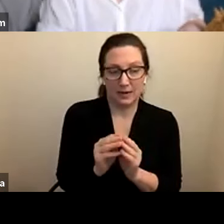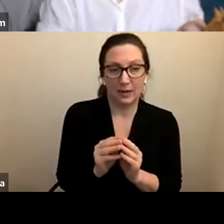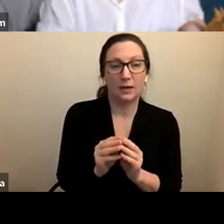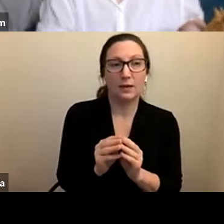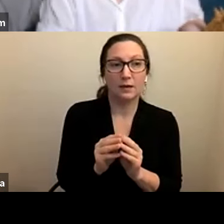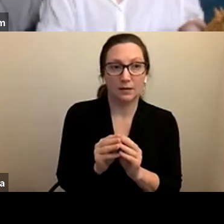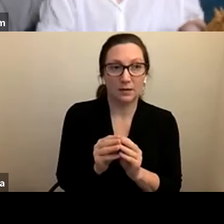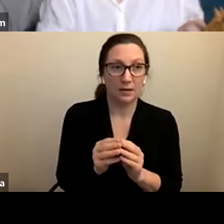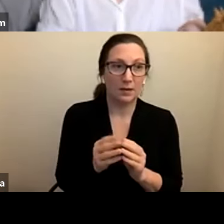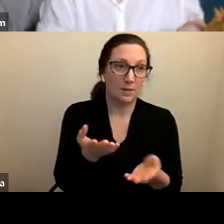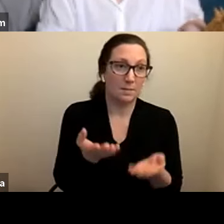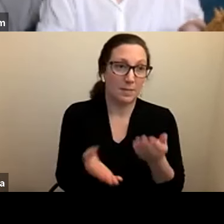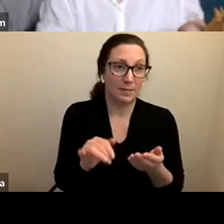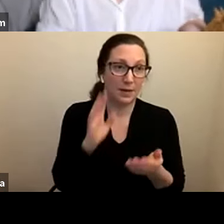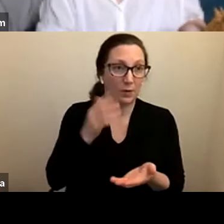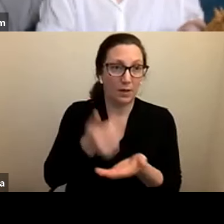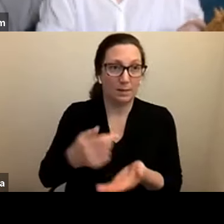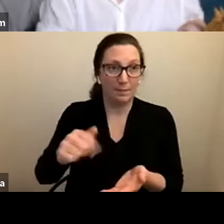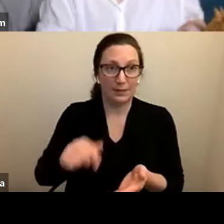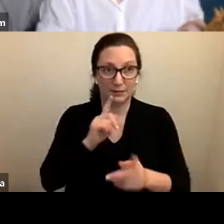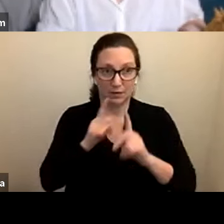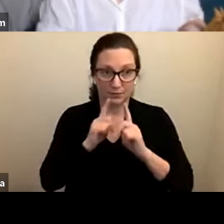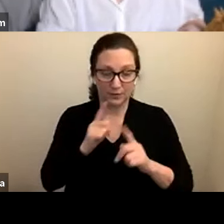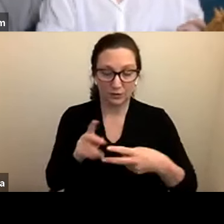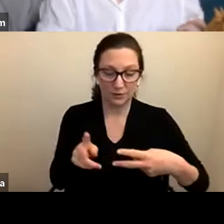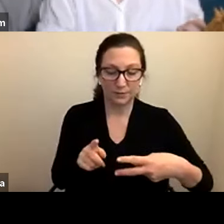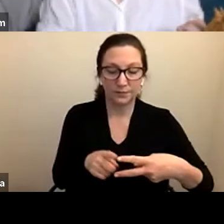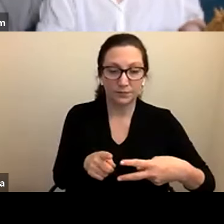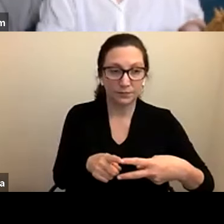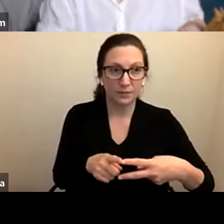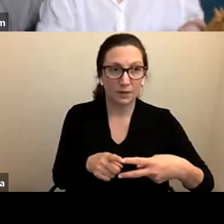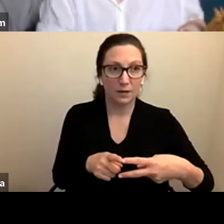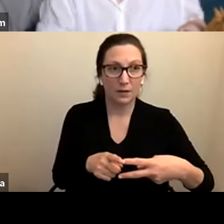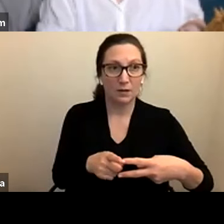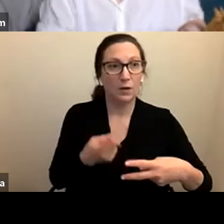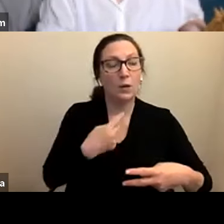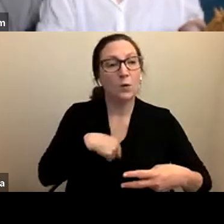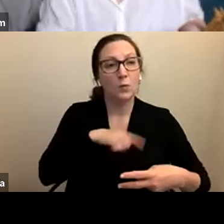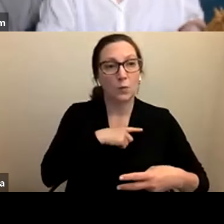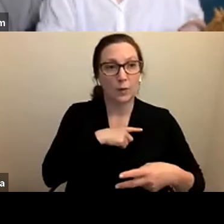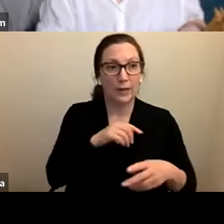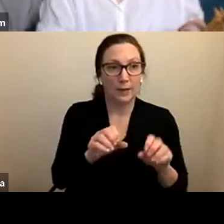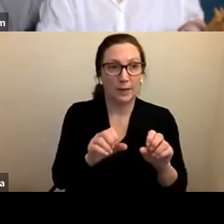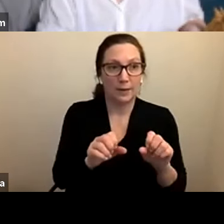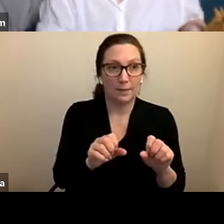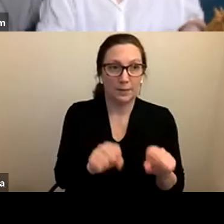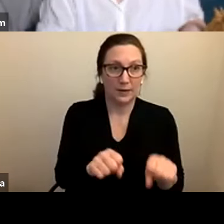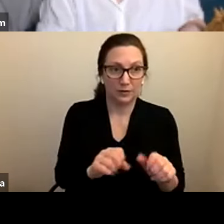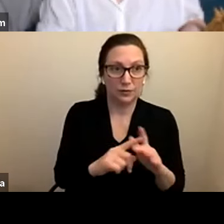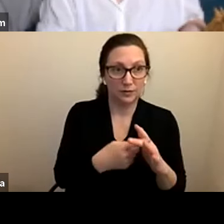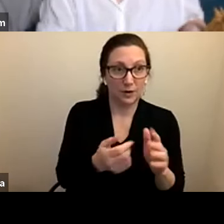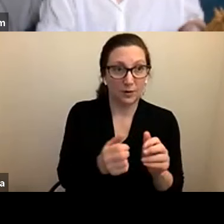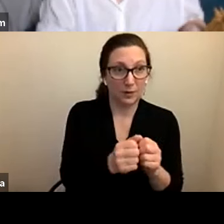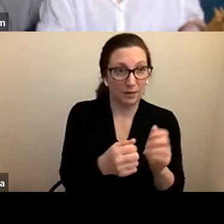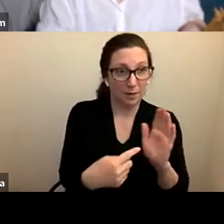start this conversation. One was the idea that we potentially really start with a model that's already